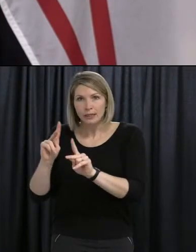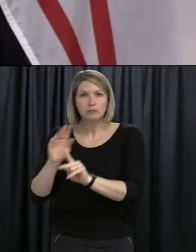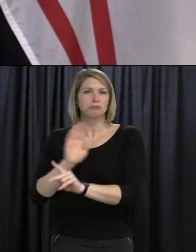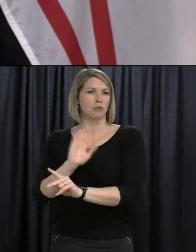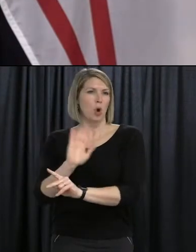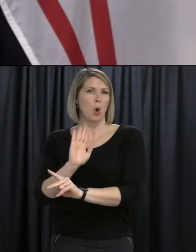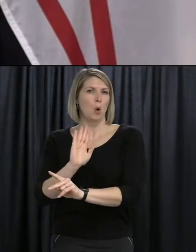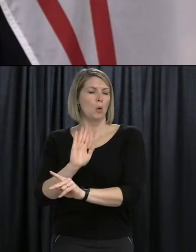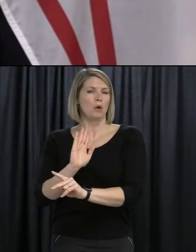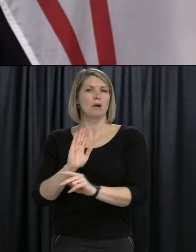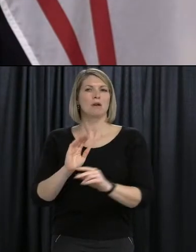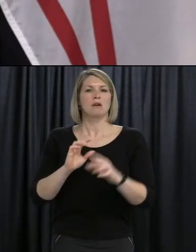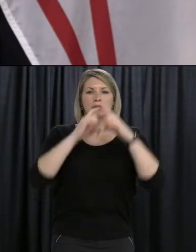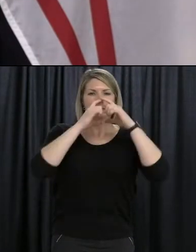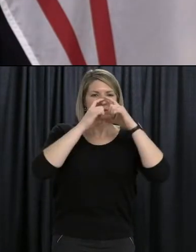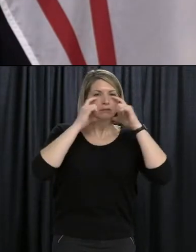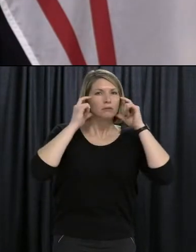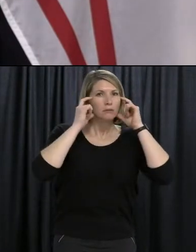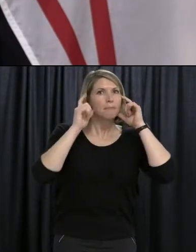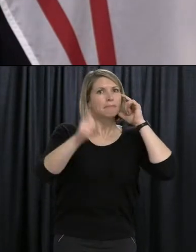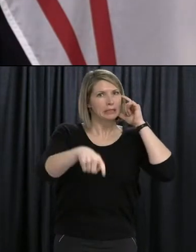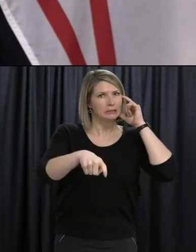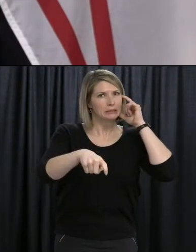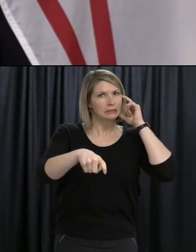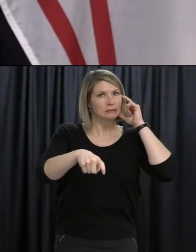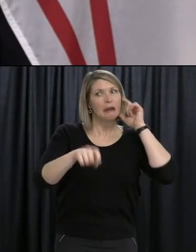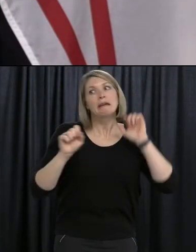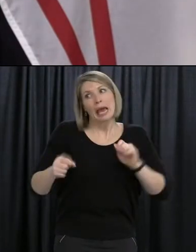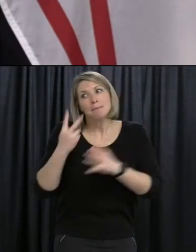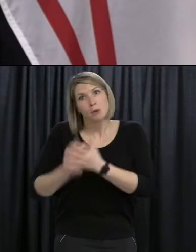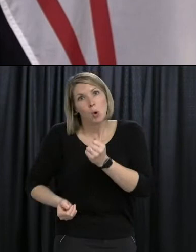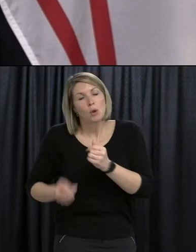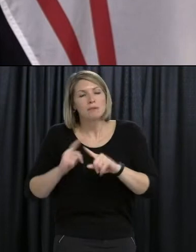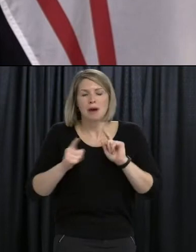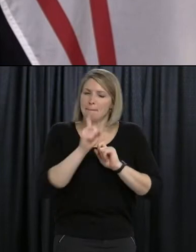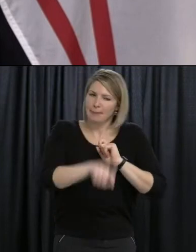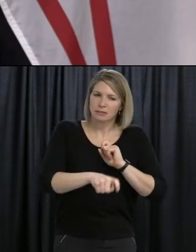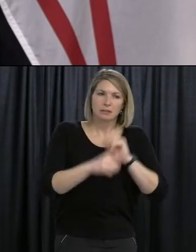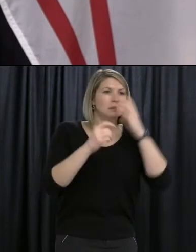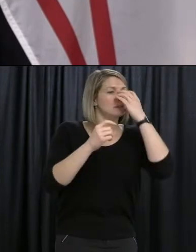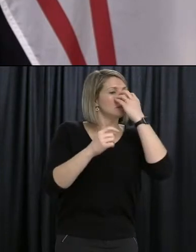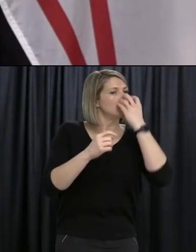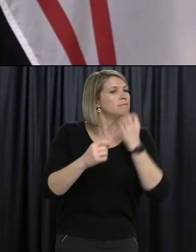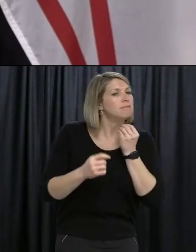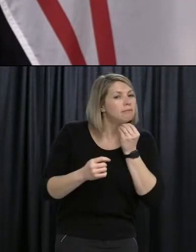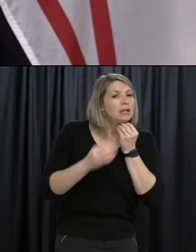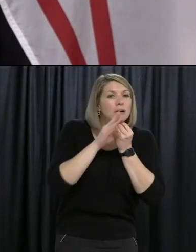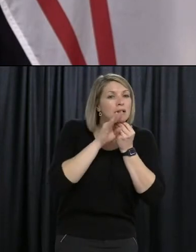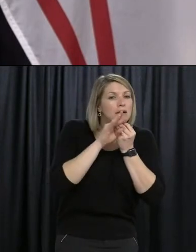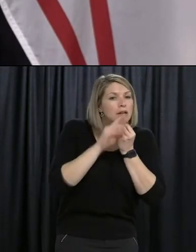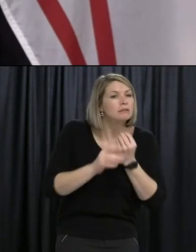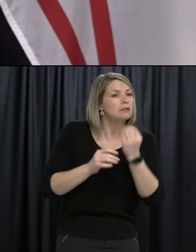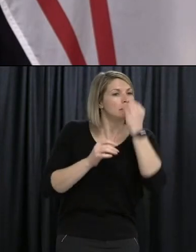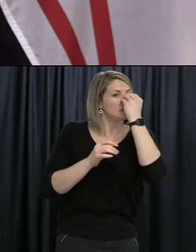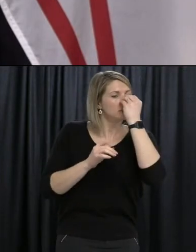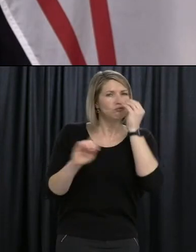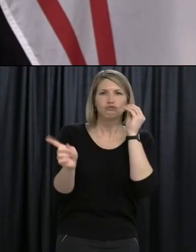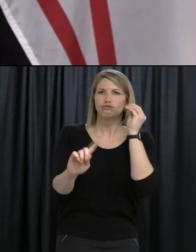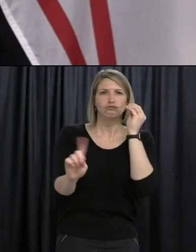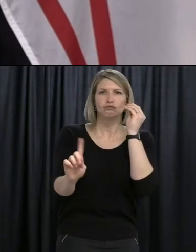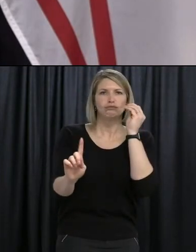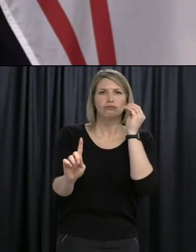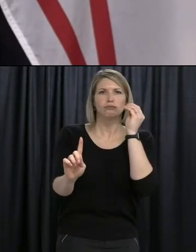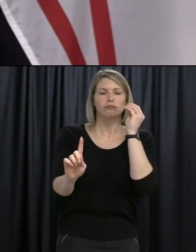hands upon entering and leaving the store. Stay 6 feet away from others. Remember that your mask does not replace physical